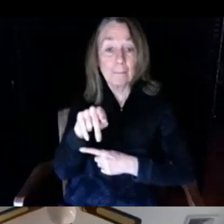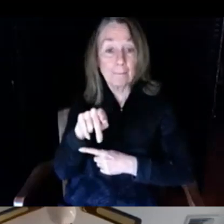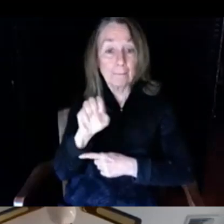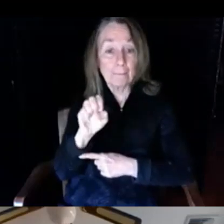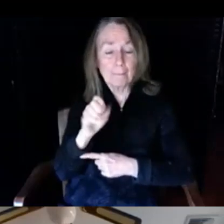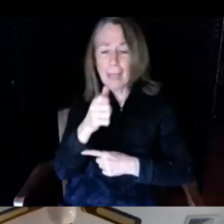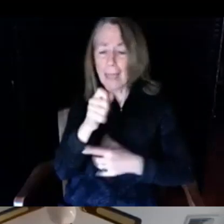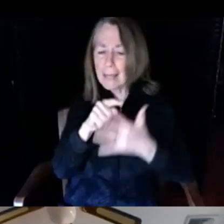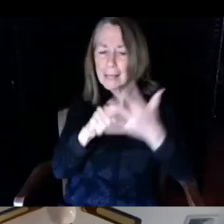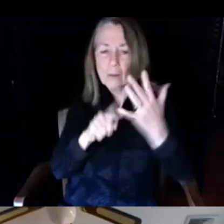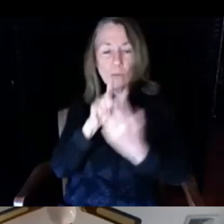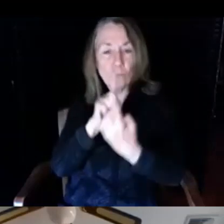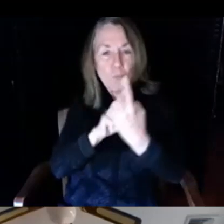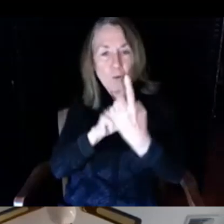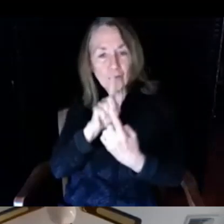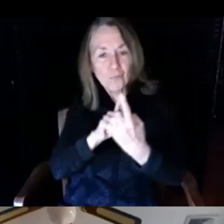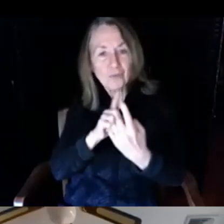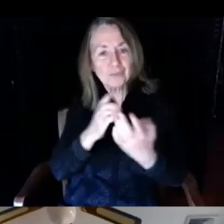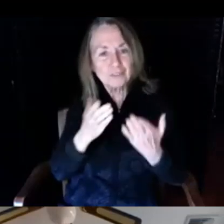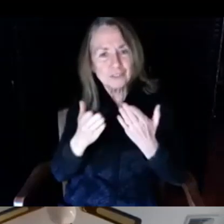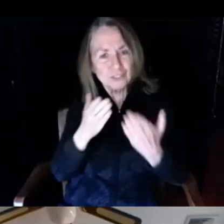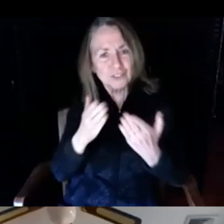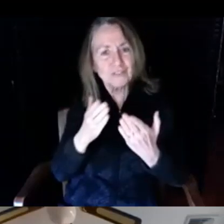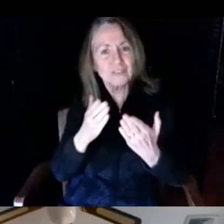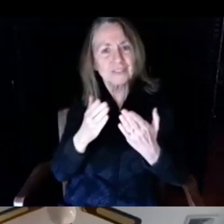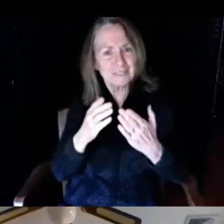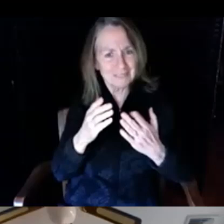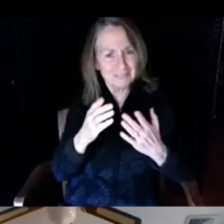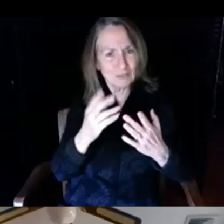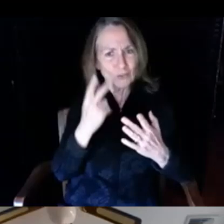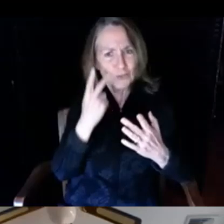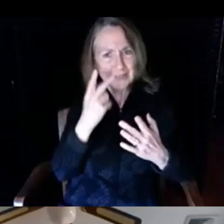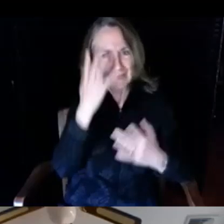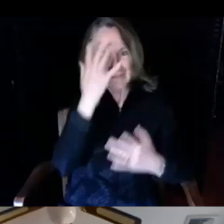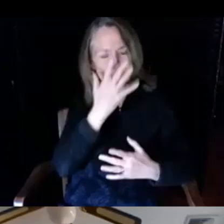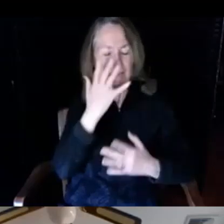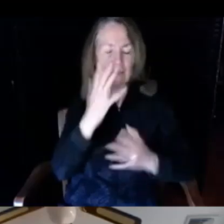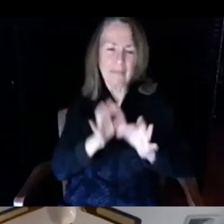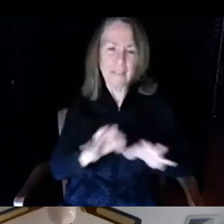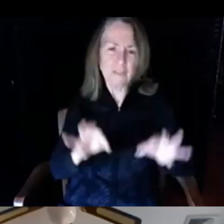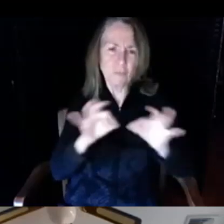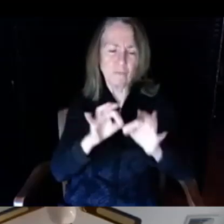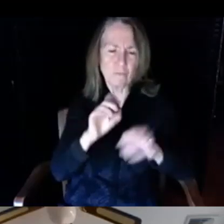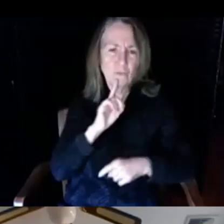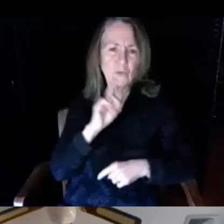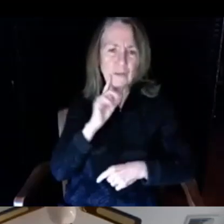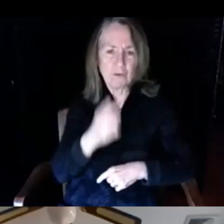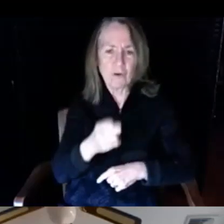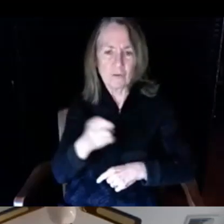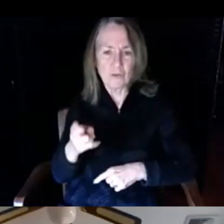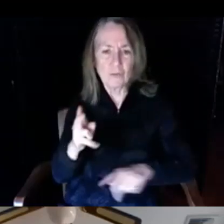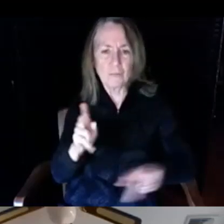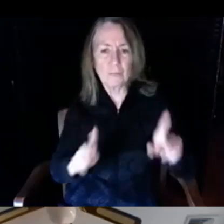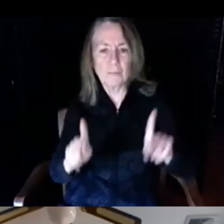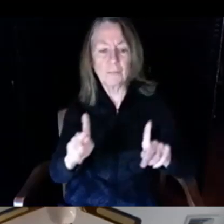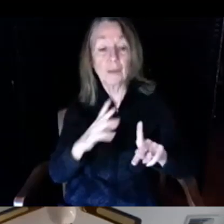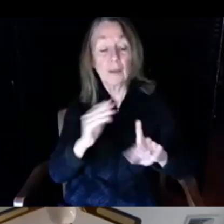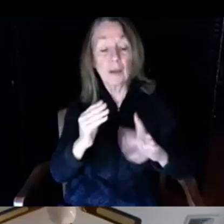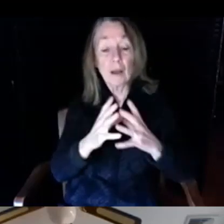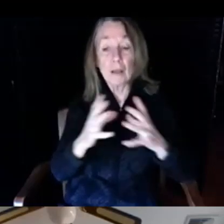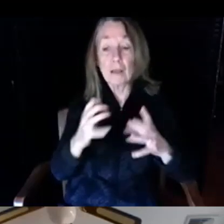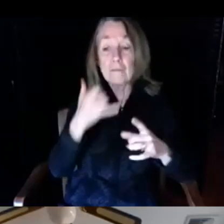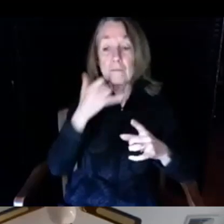have one-on-one, where you can see people's faces. That's really important with the deaf and hard of hearing. A lot of phones have